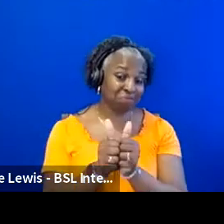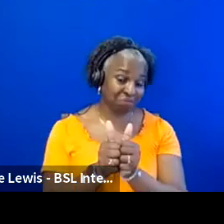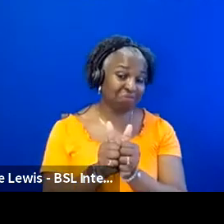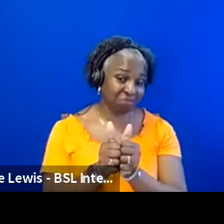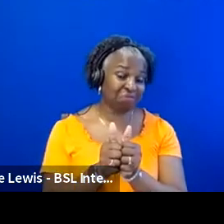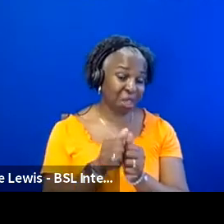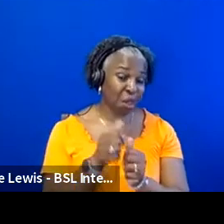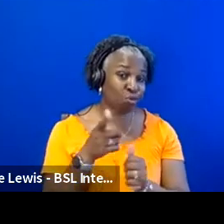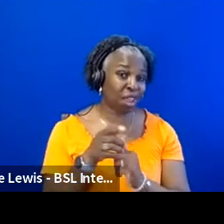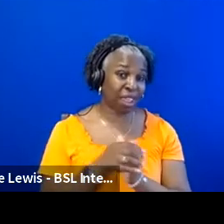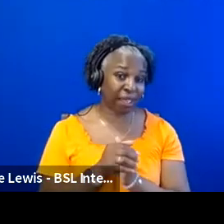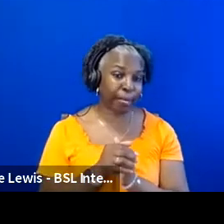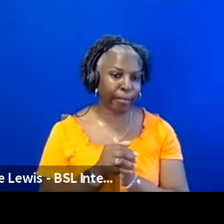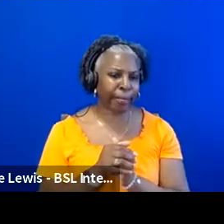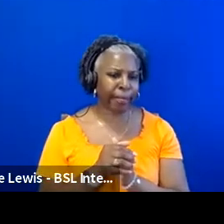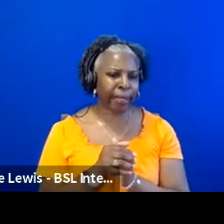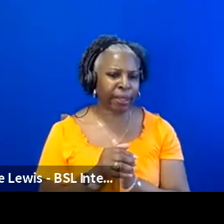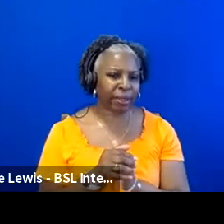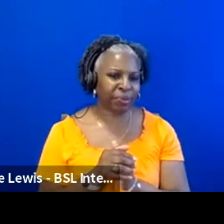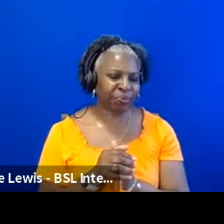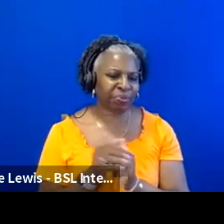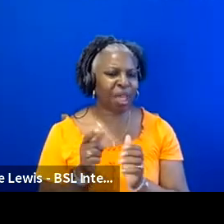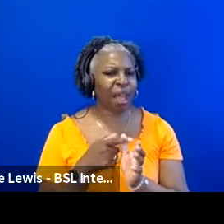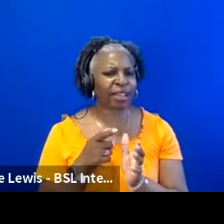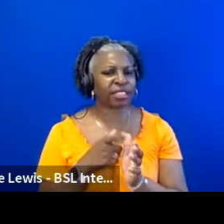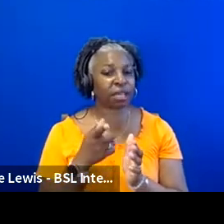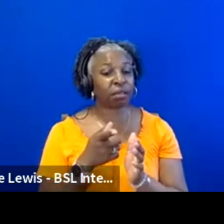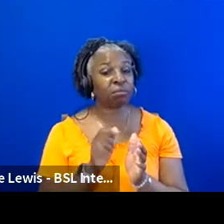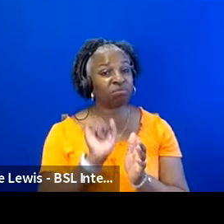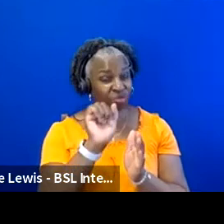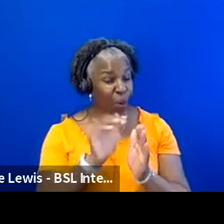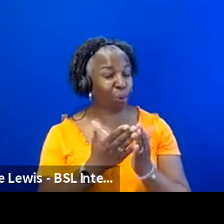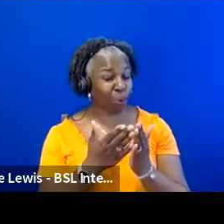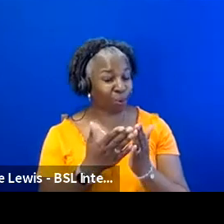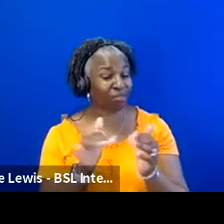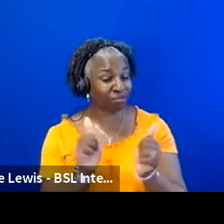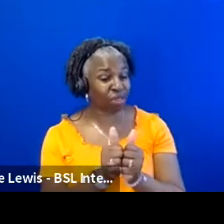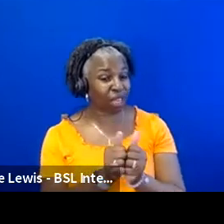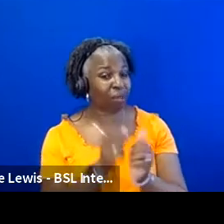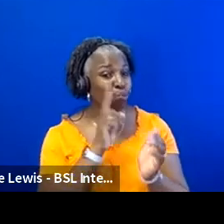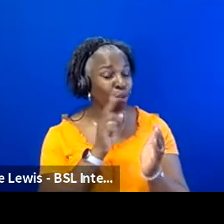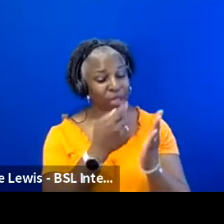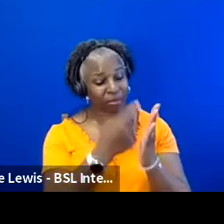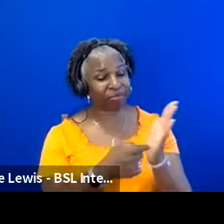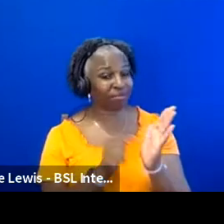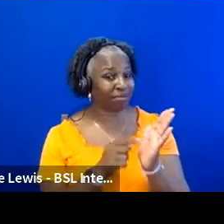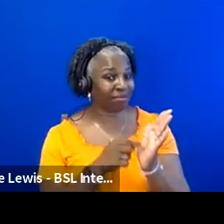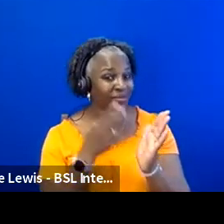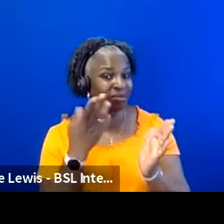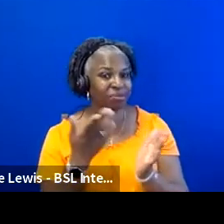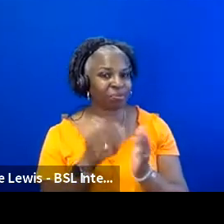Aida. Yes, same. The women in the book and our common friend Lina Ejelet, because you know you